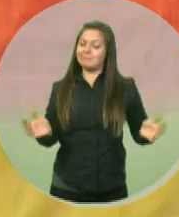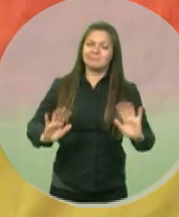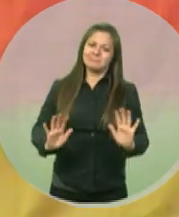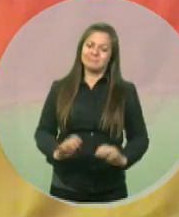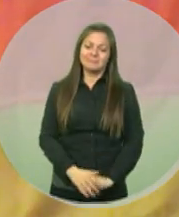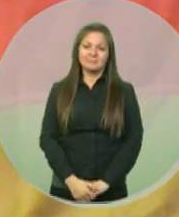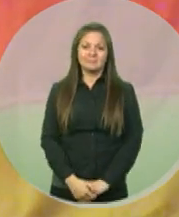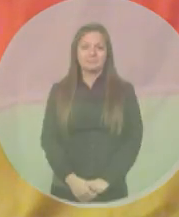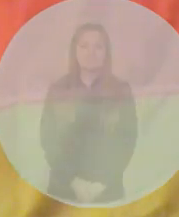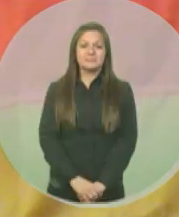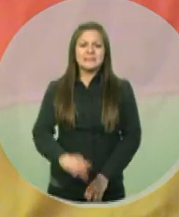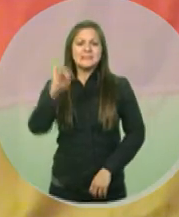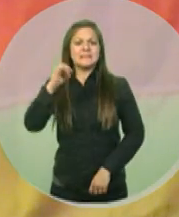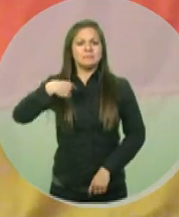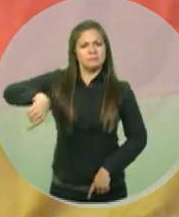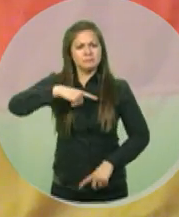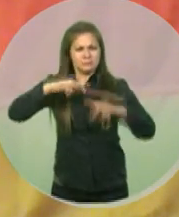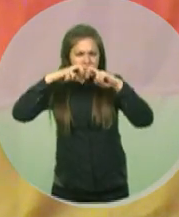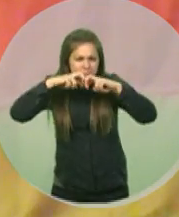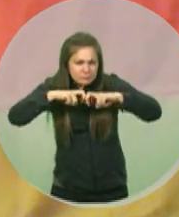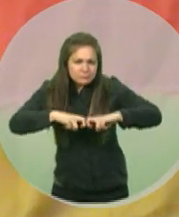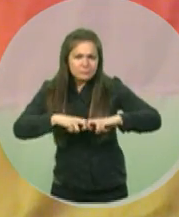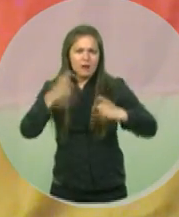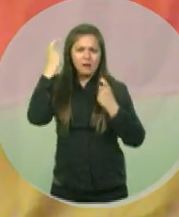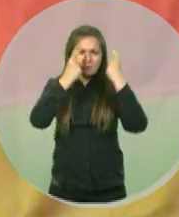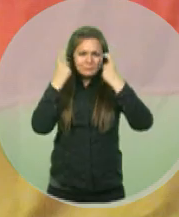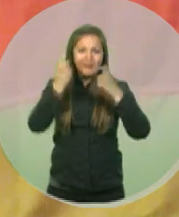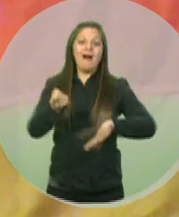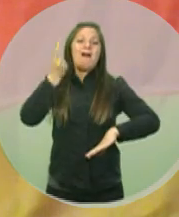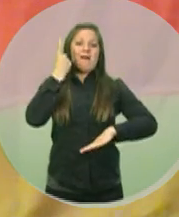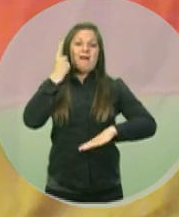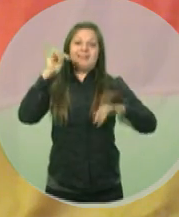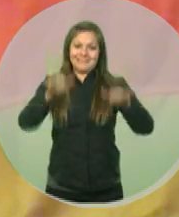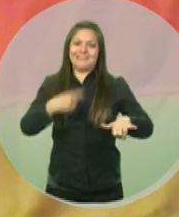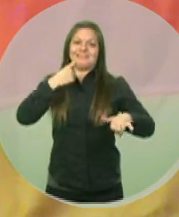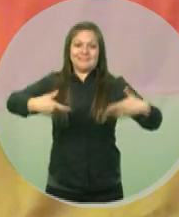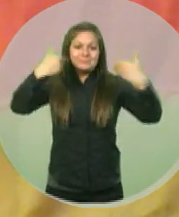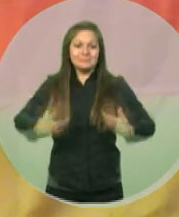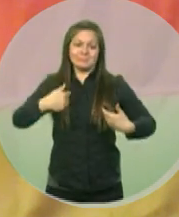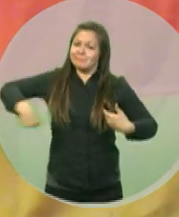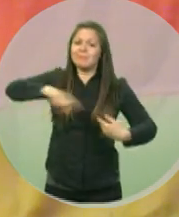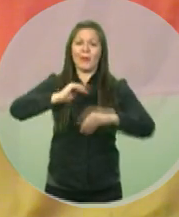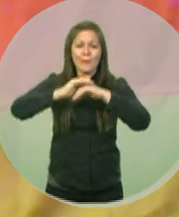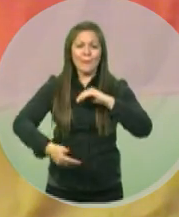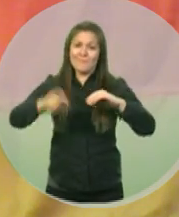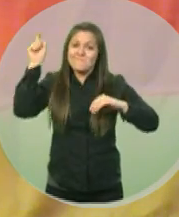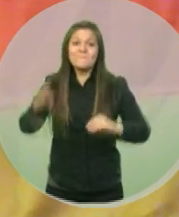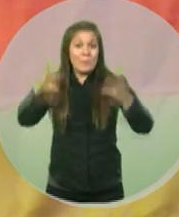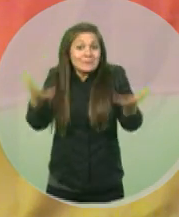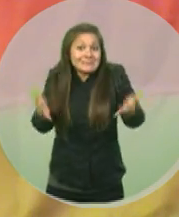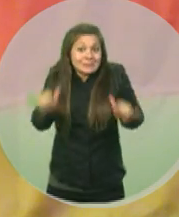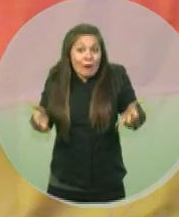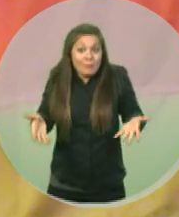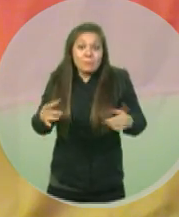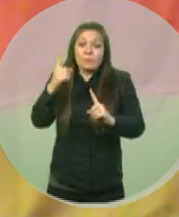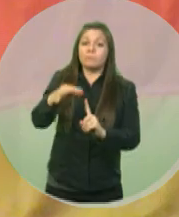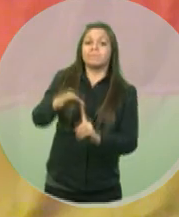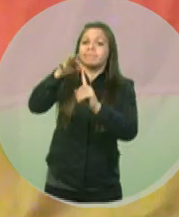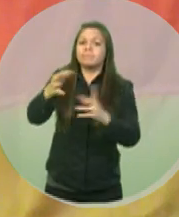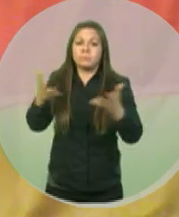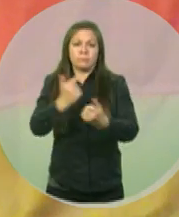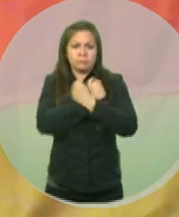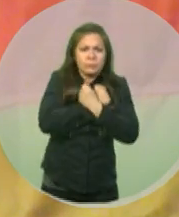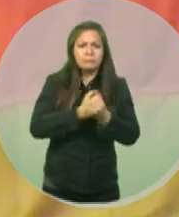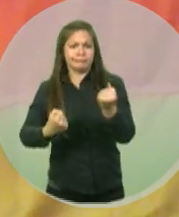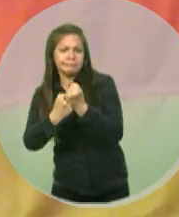are. If you look at yourself deep down, you know who you are, what makes you feel good, and what you need in your life is love and